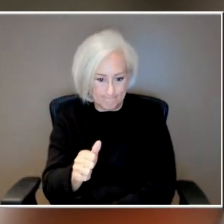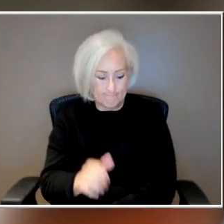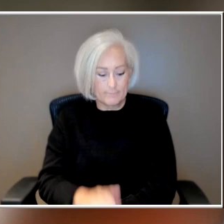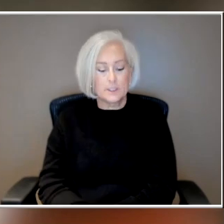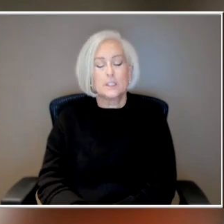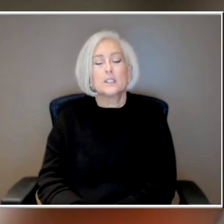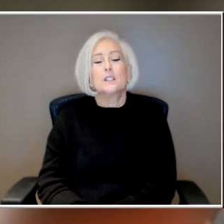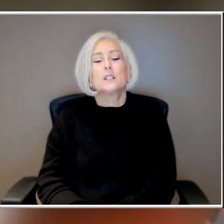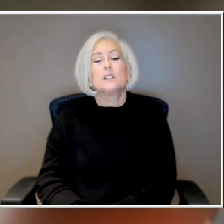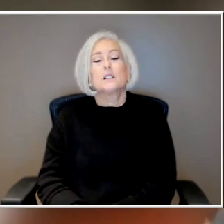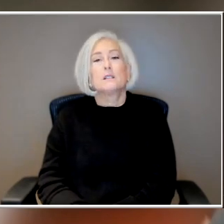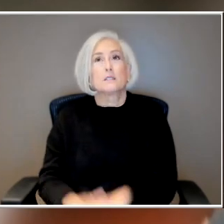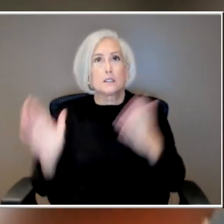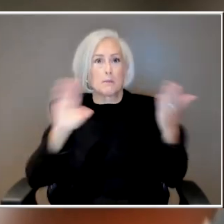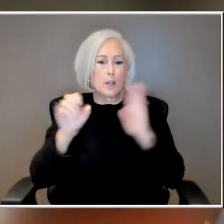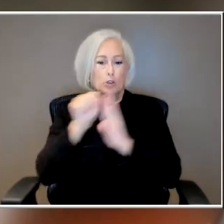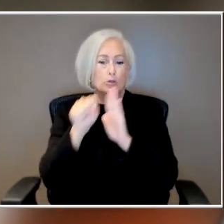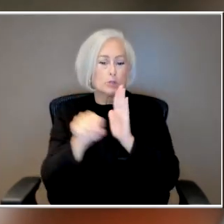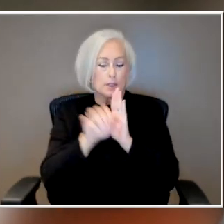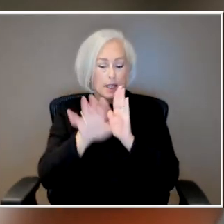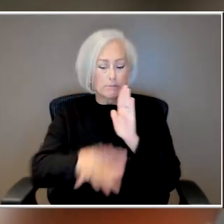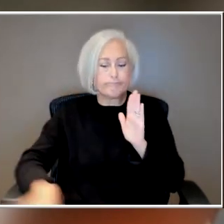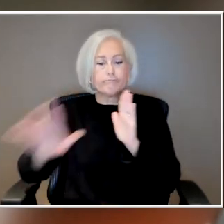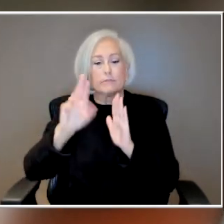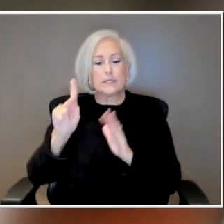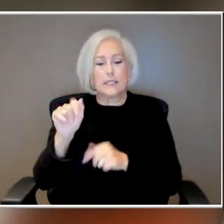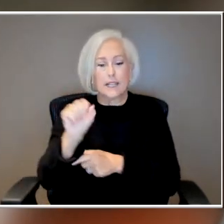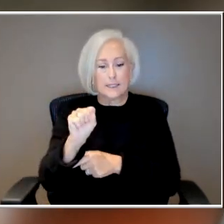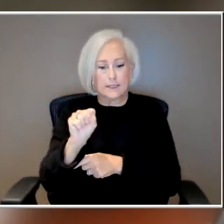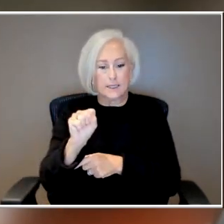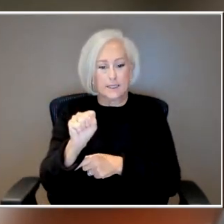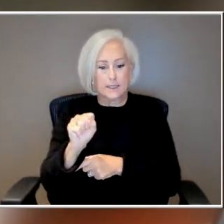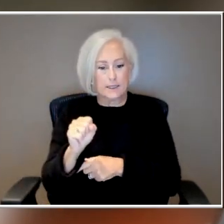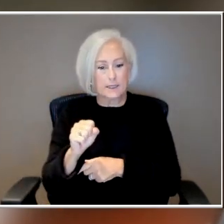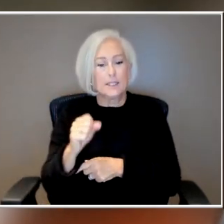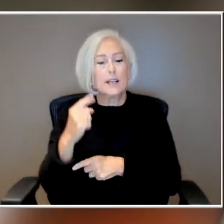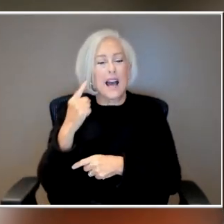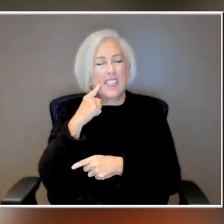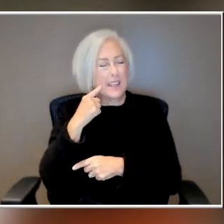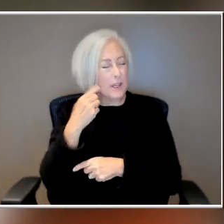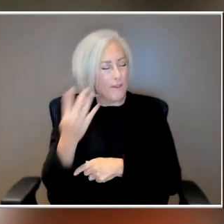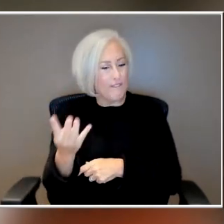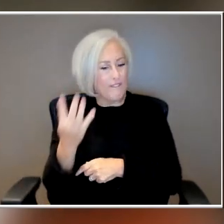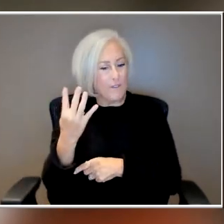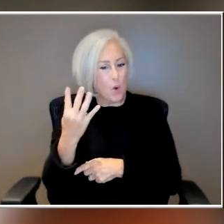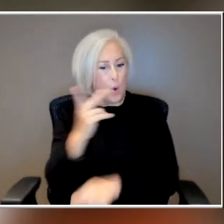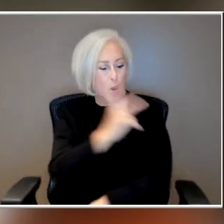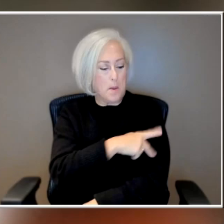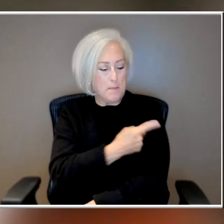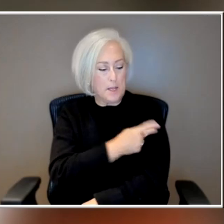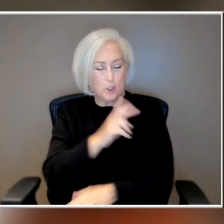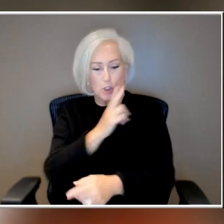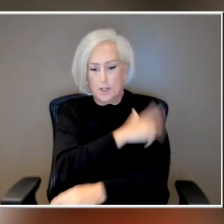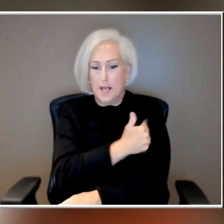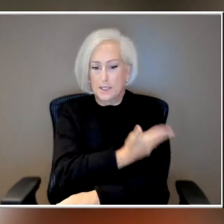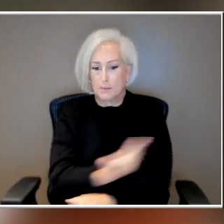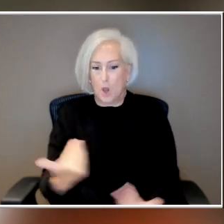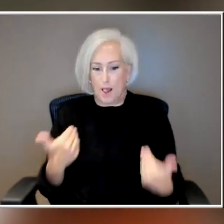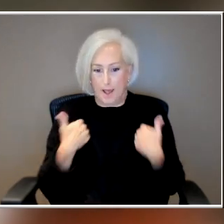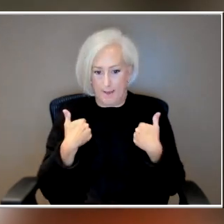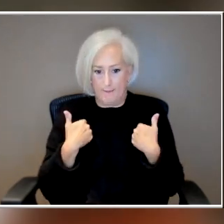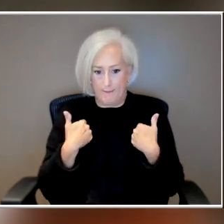of Kansas, I guess. Currently, we're sitting at about 4 patients in the hospital. However, our outpatient testing,